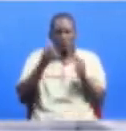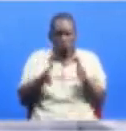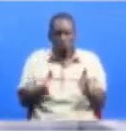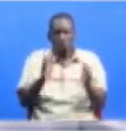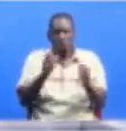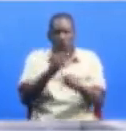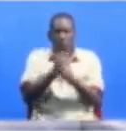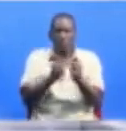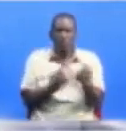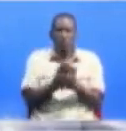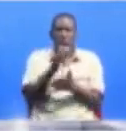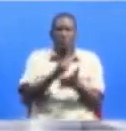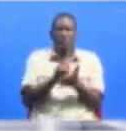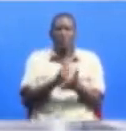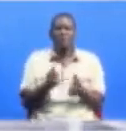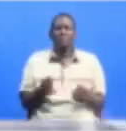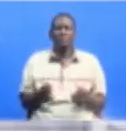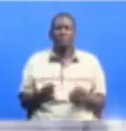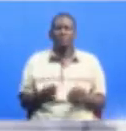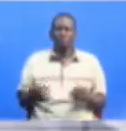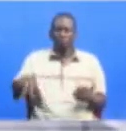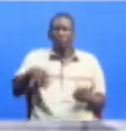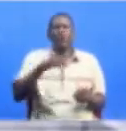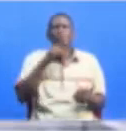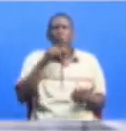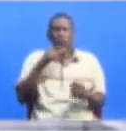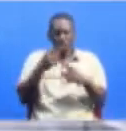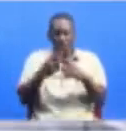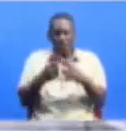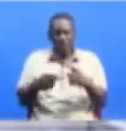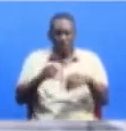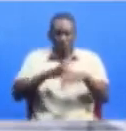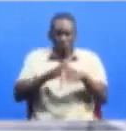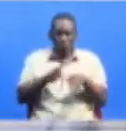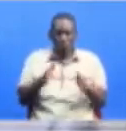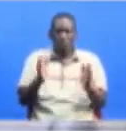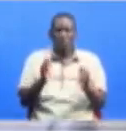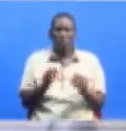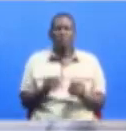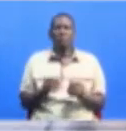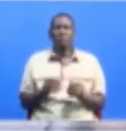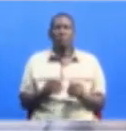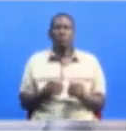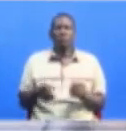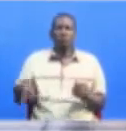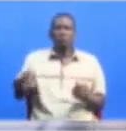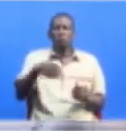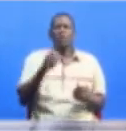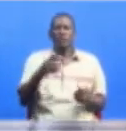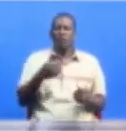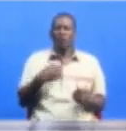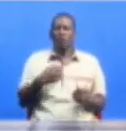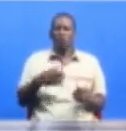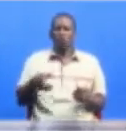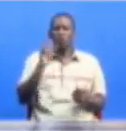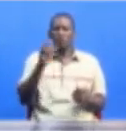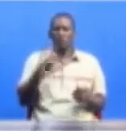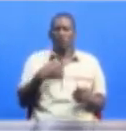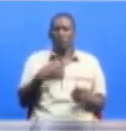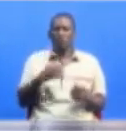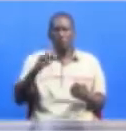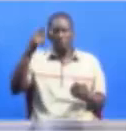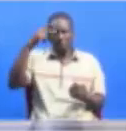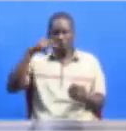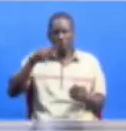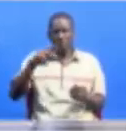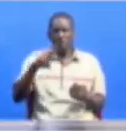of ensuring that our boys are circumcised in the right way. We will have a policy direction